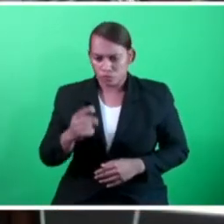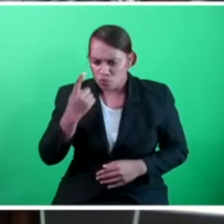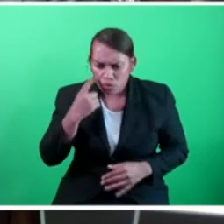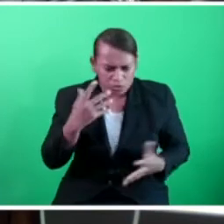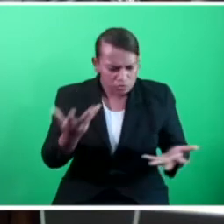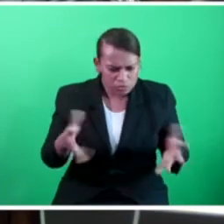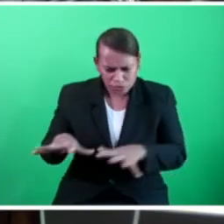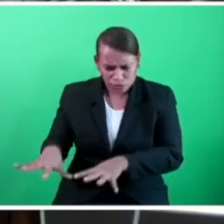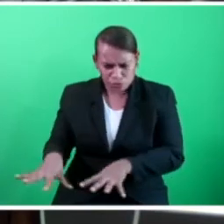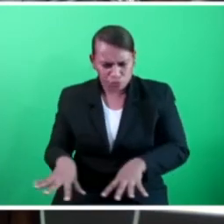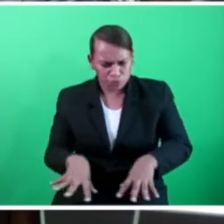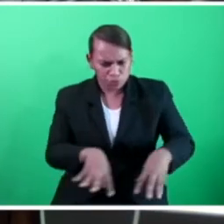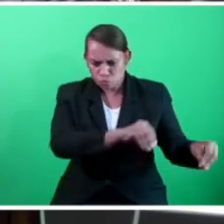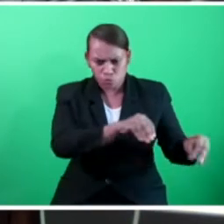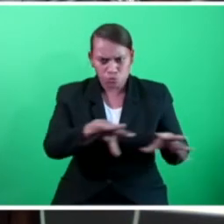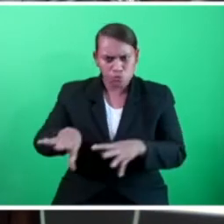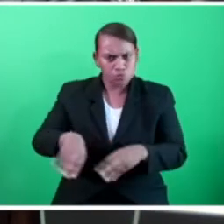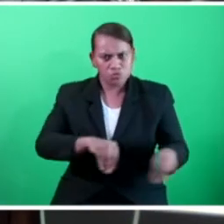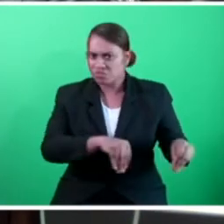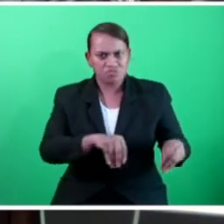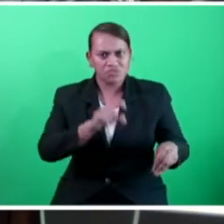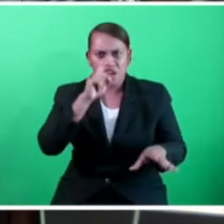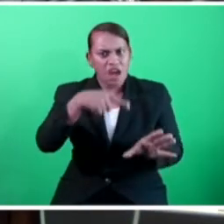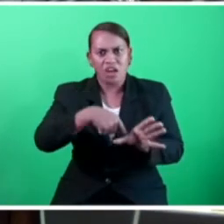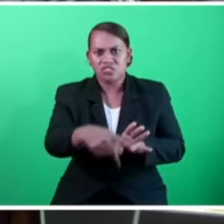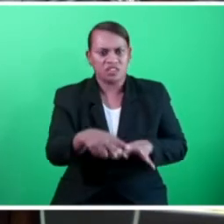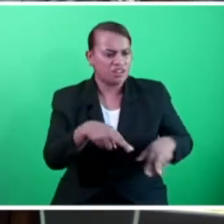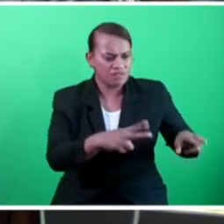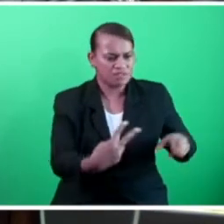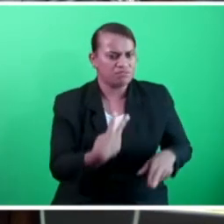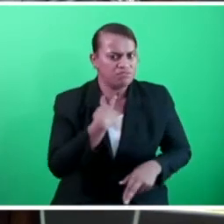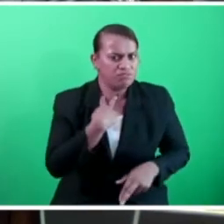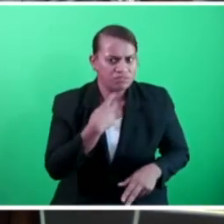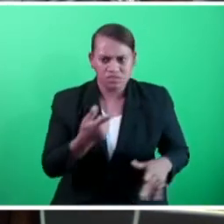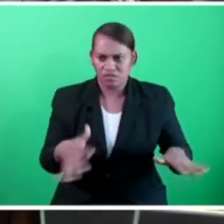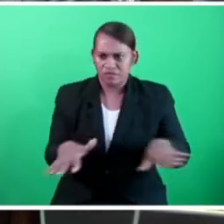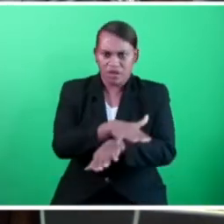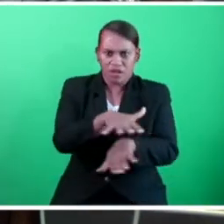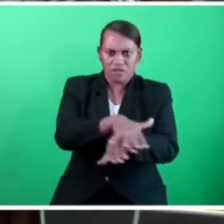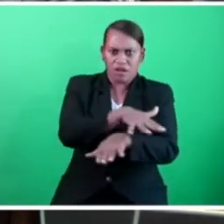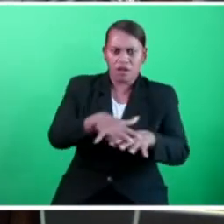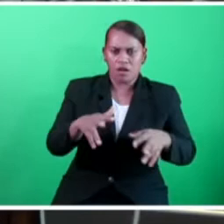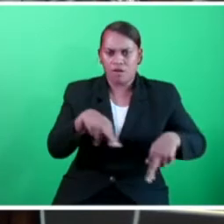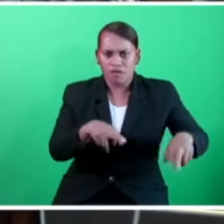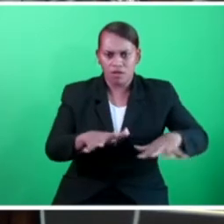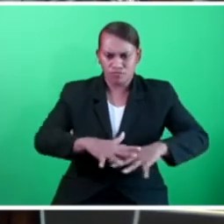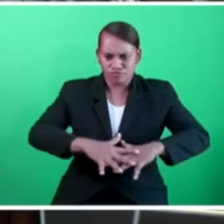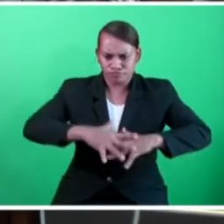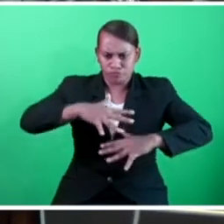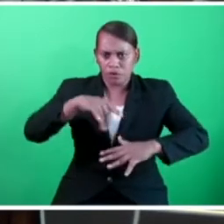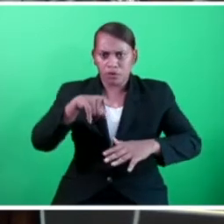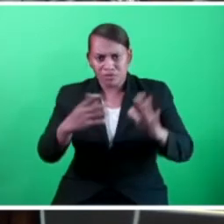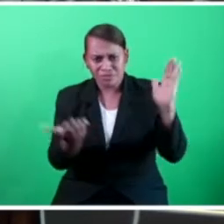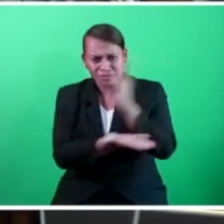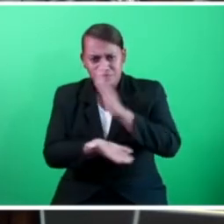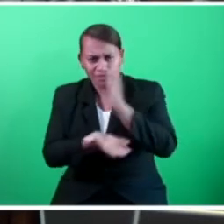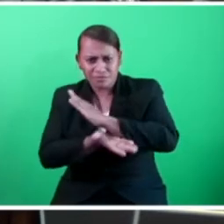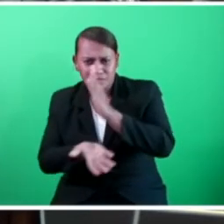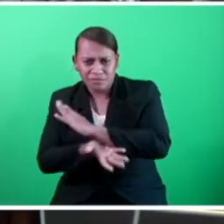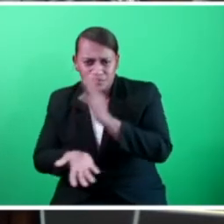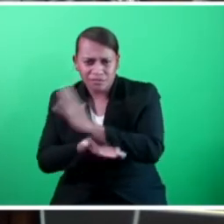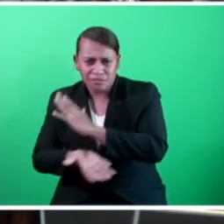reduced. Logging activities is resulting in offcuts being thrown in the waterways, comes down and clogs our waterways, also